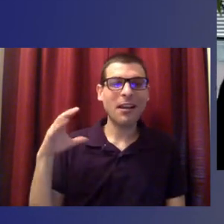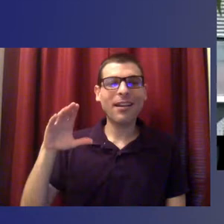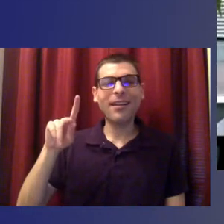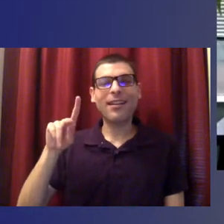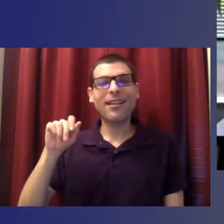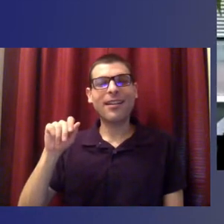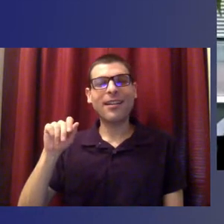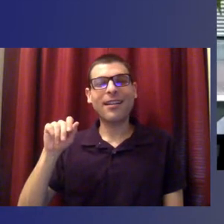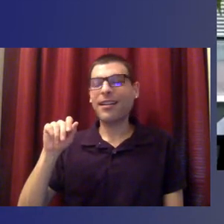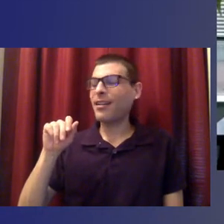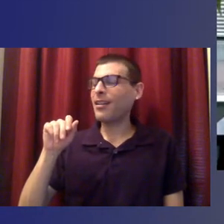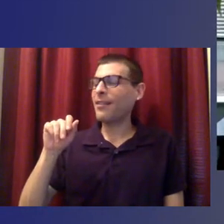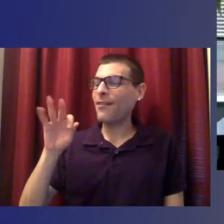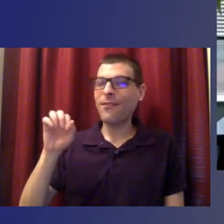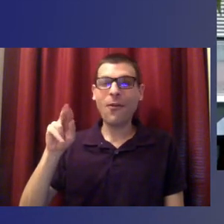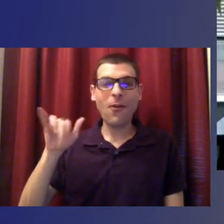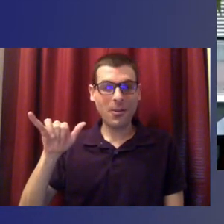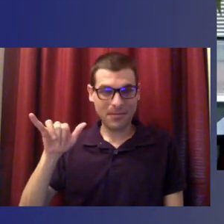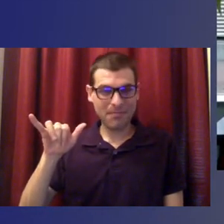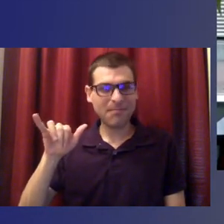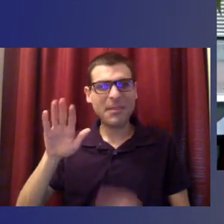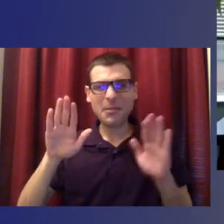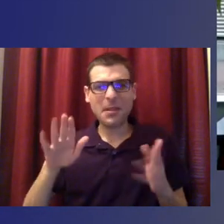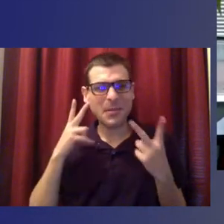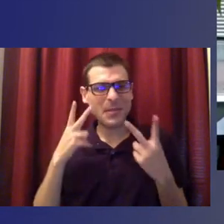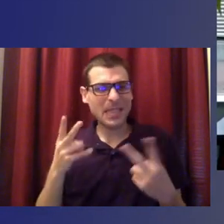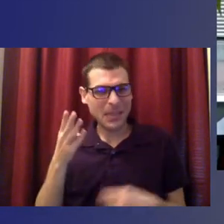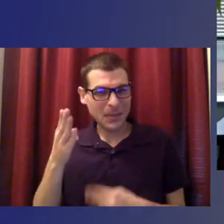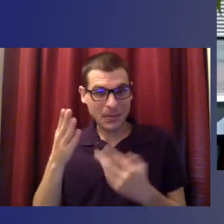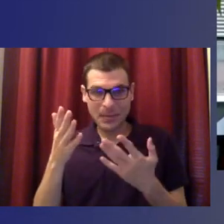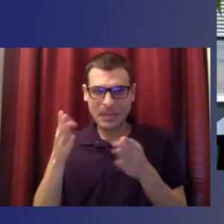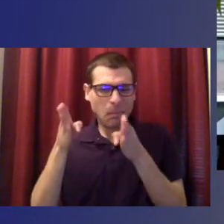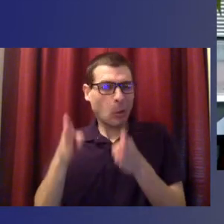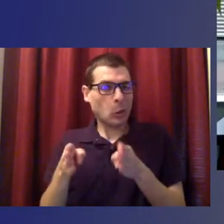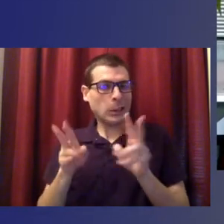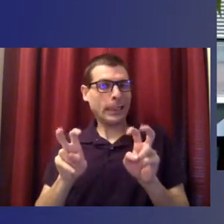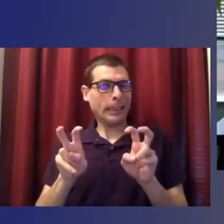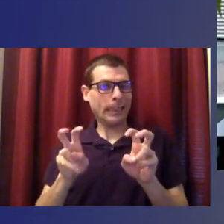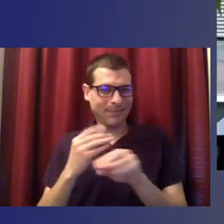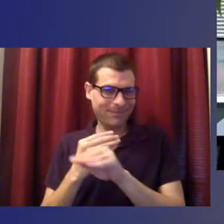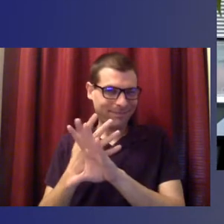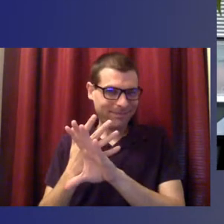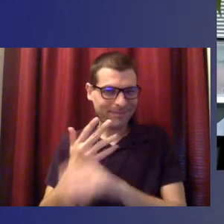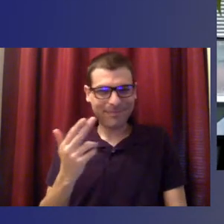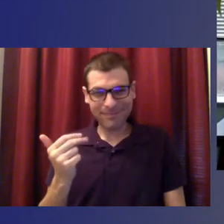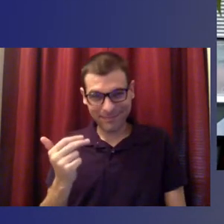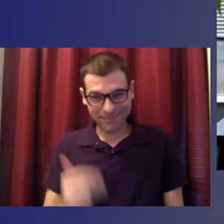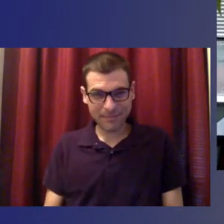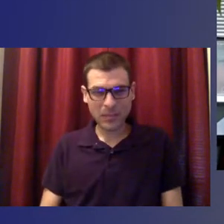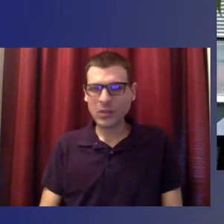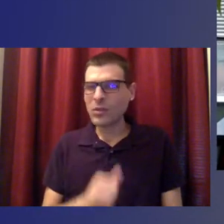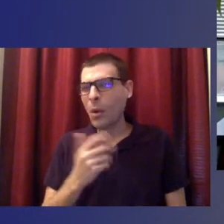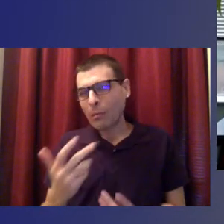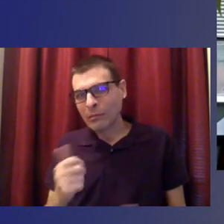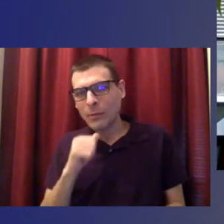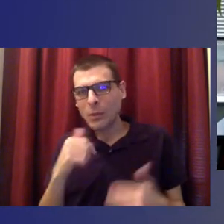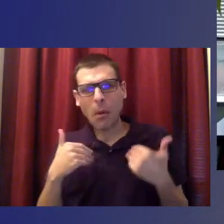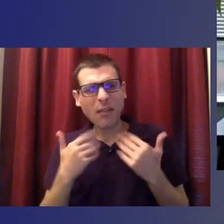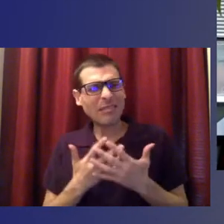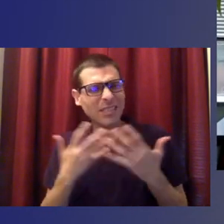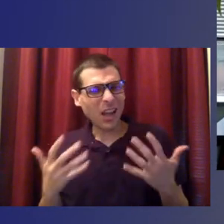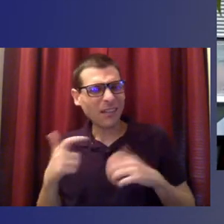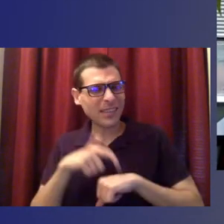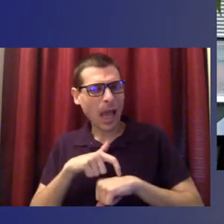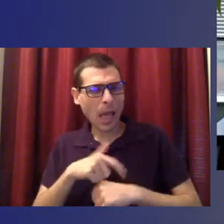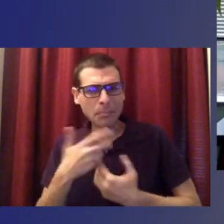good to see you on here in person. We don't have a ton of time this afternoon, so